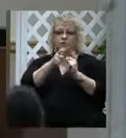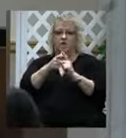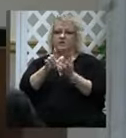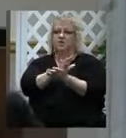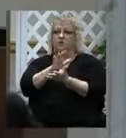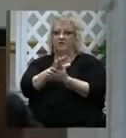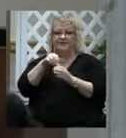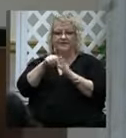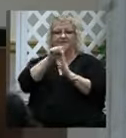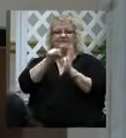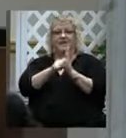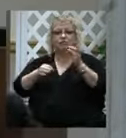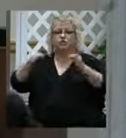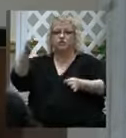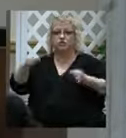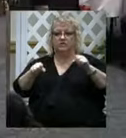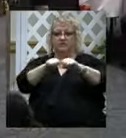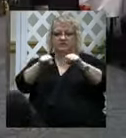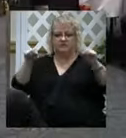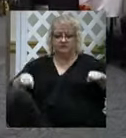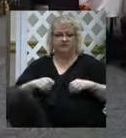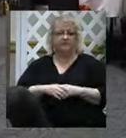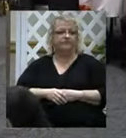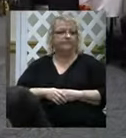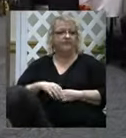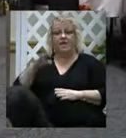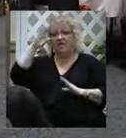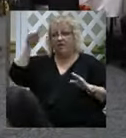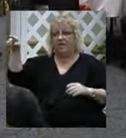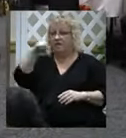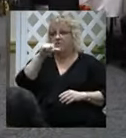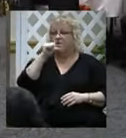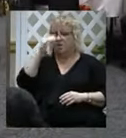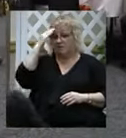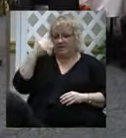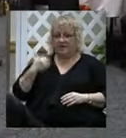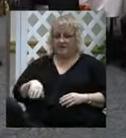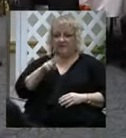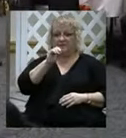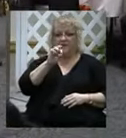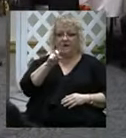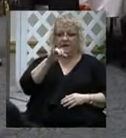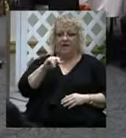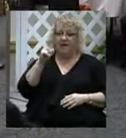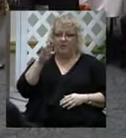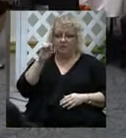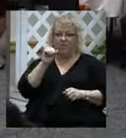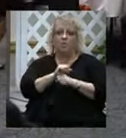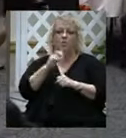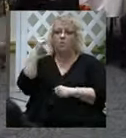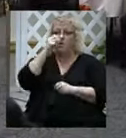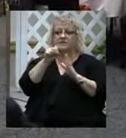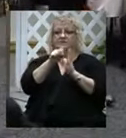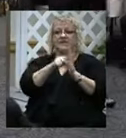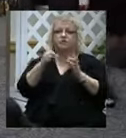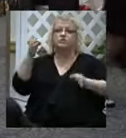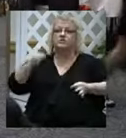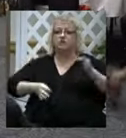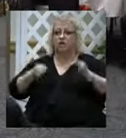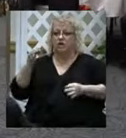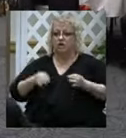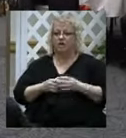our state judiciary. Okay, good afternoon. For those of you who don't know me, my name is Melody Kubo. I'm with the Hawaii State